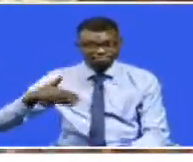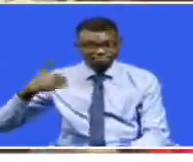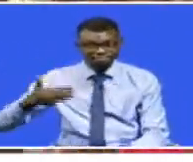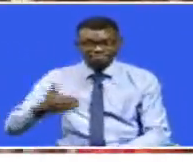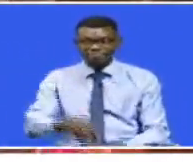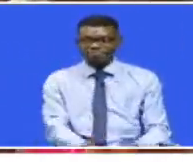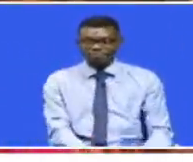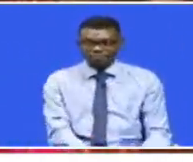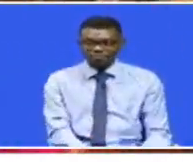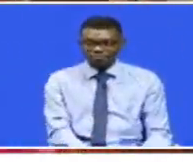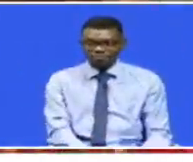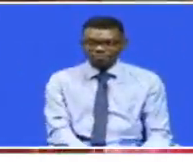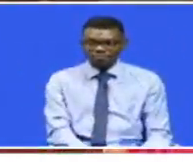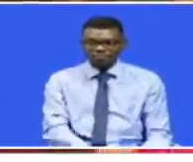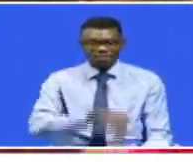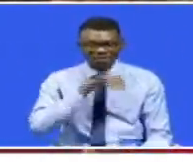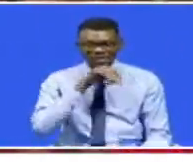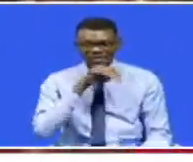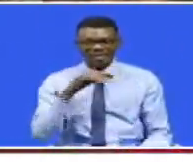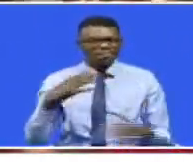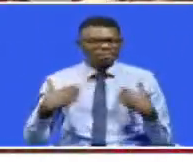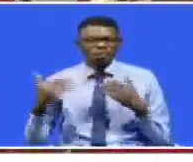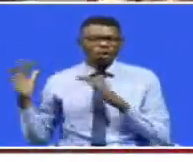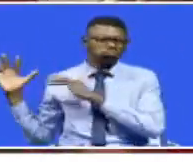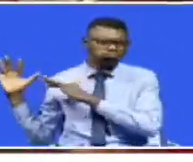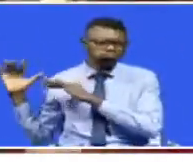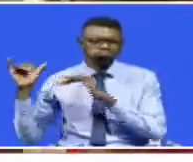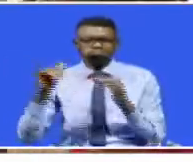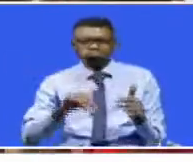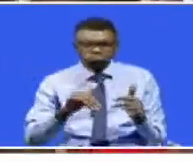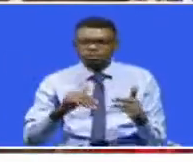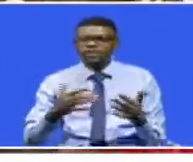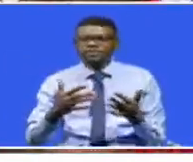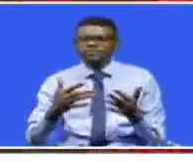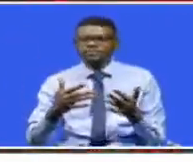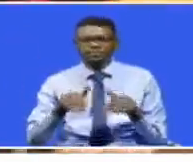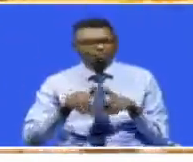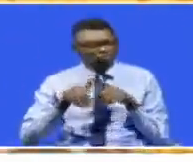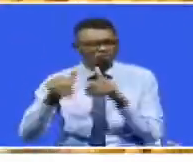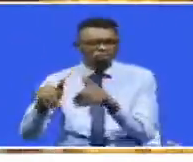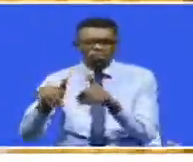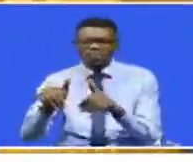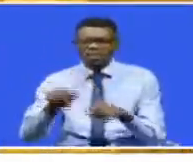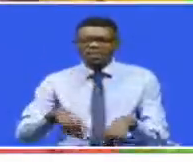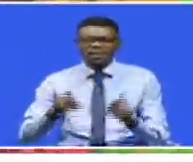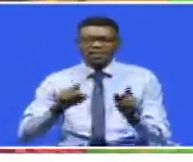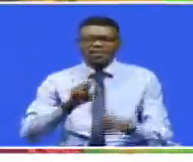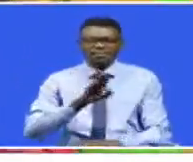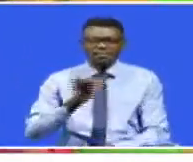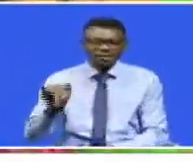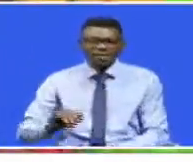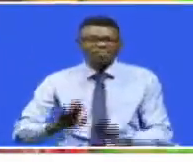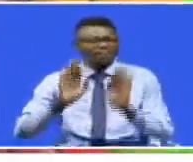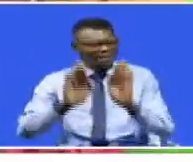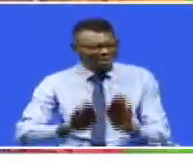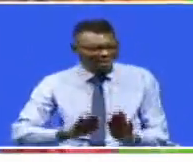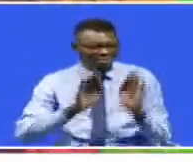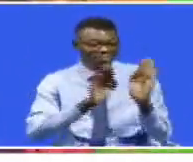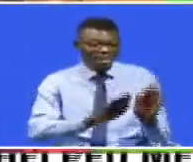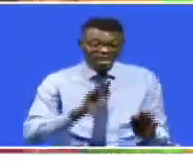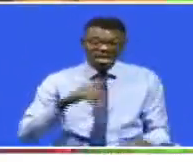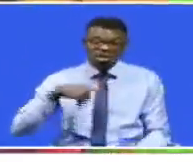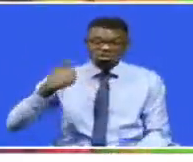Raila, who is good at pulling crowds, had until early this month been championing the BBI campaign, dancing to the reggae